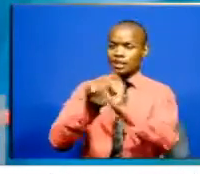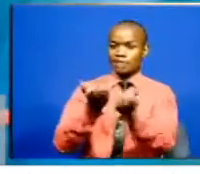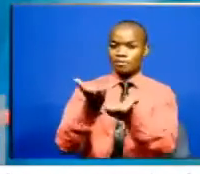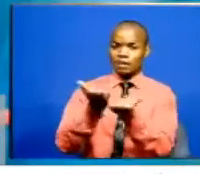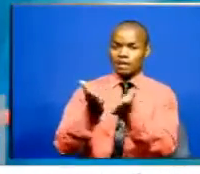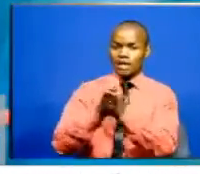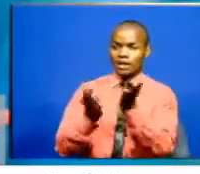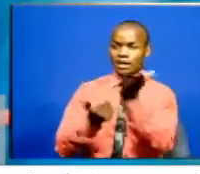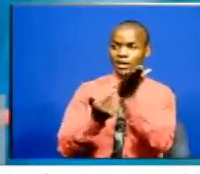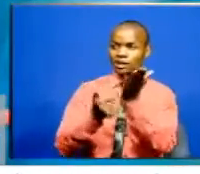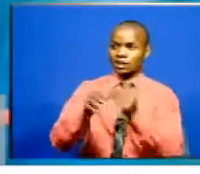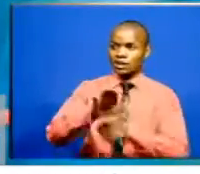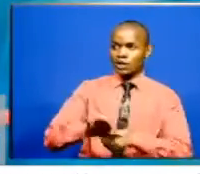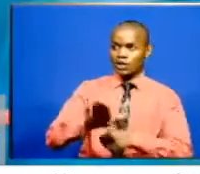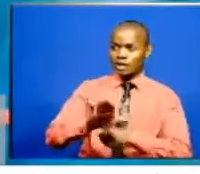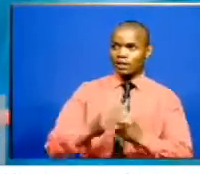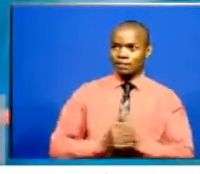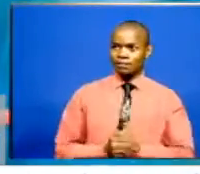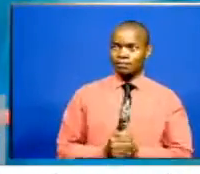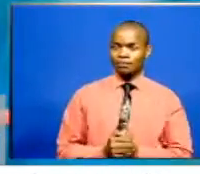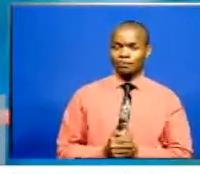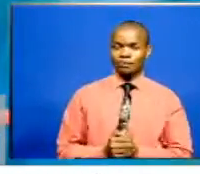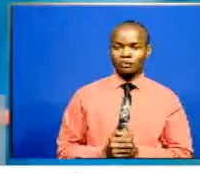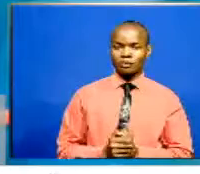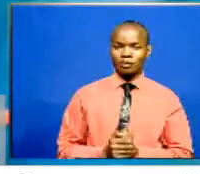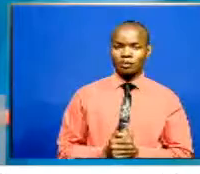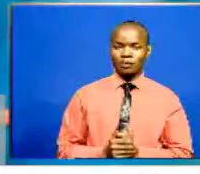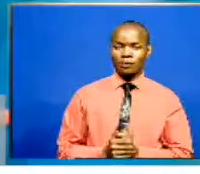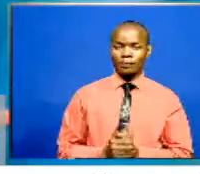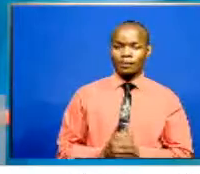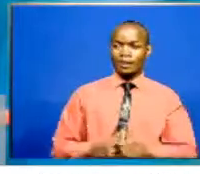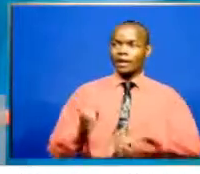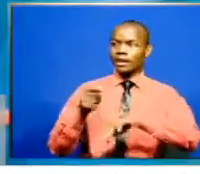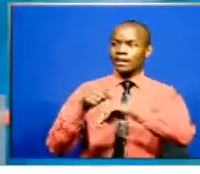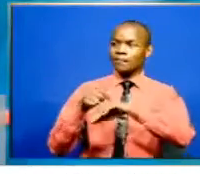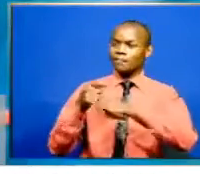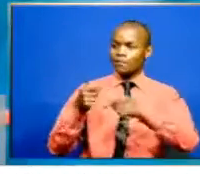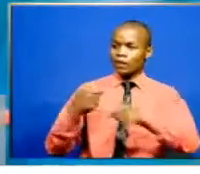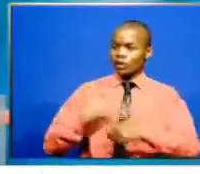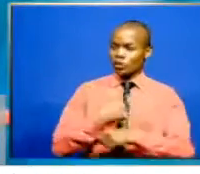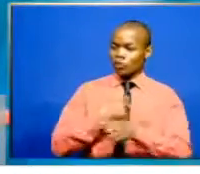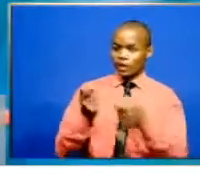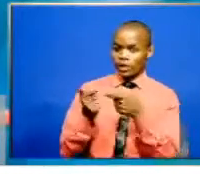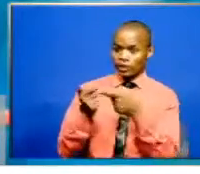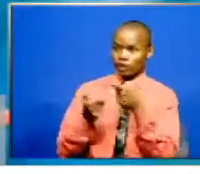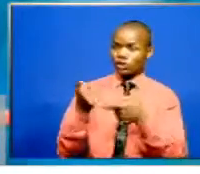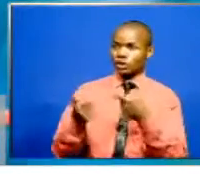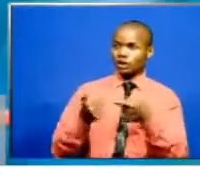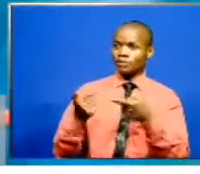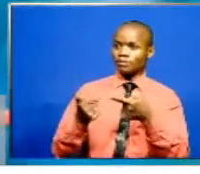space. While the implementation will still continue through